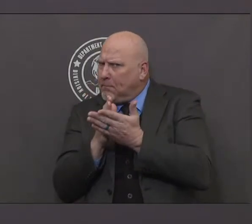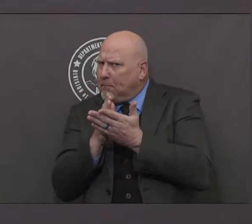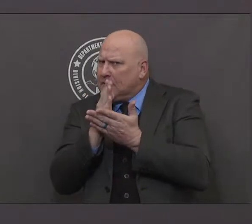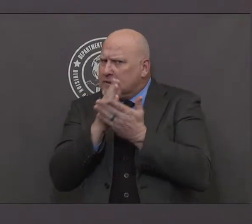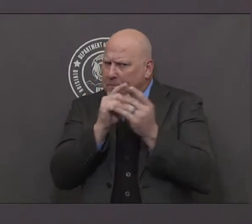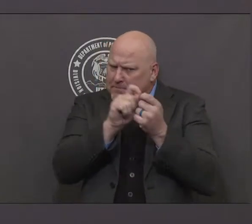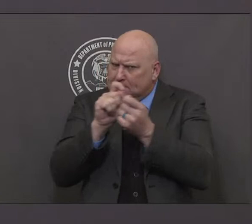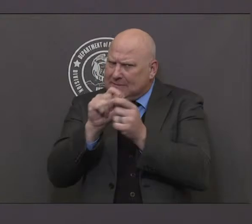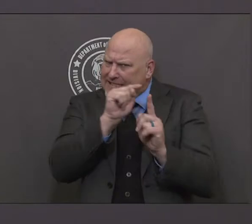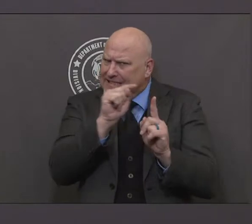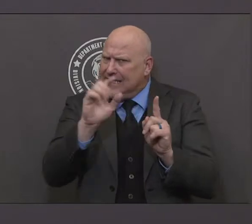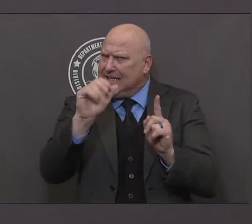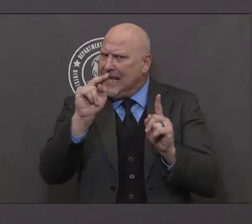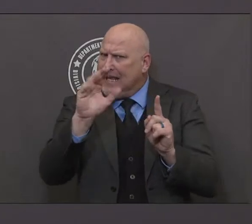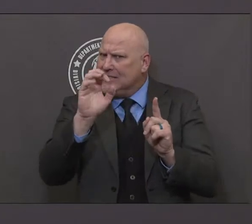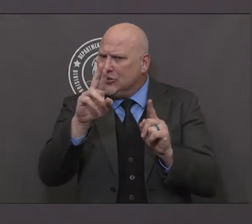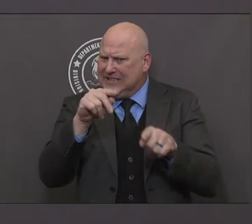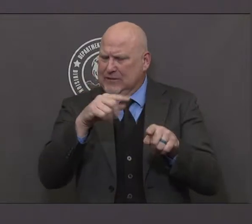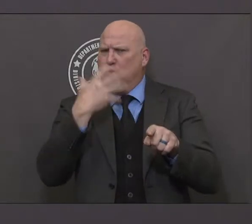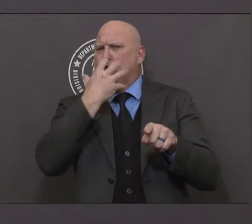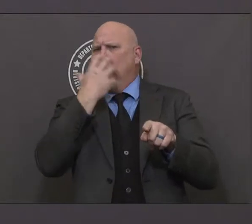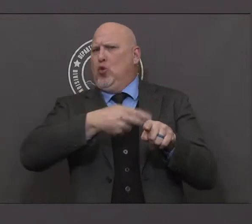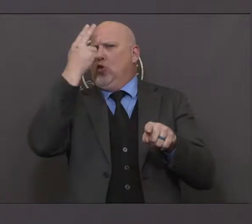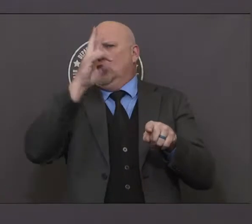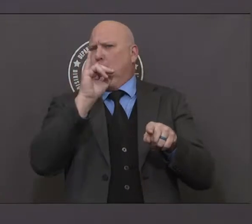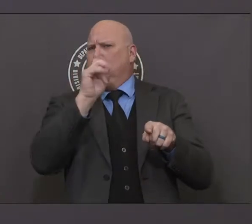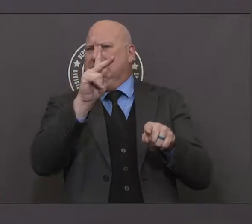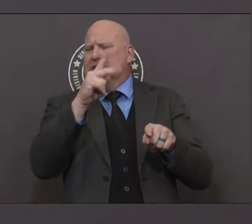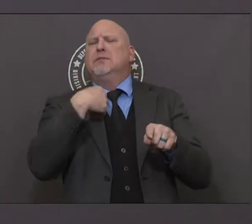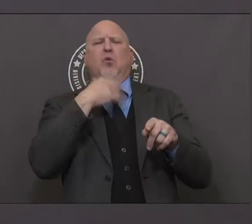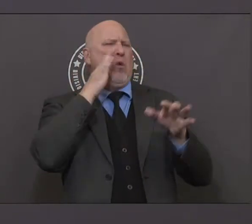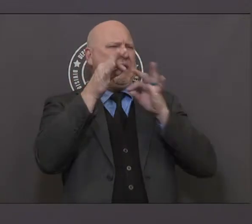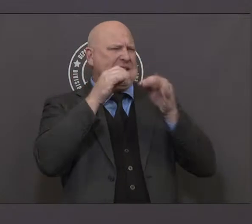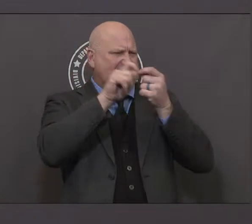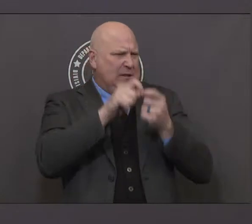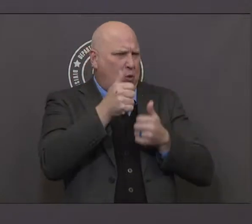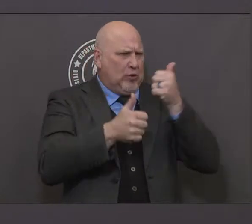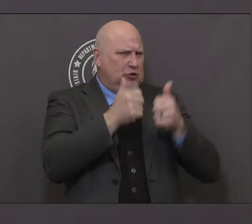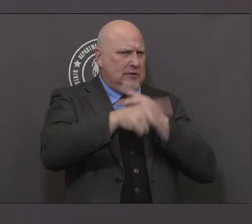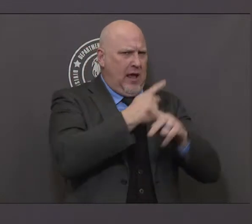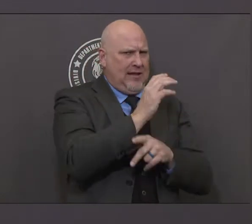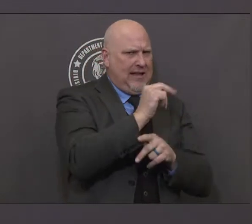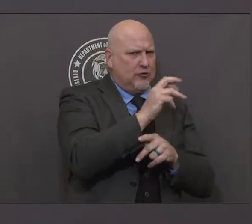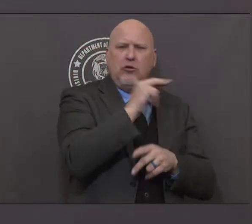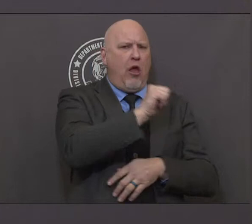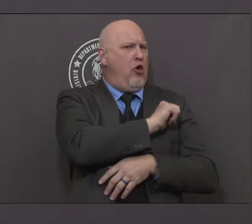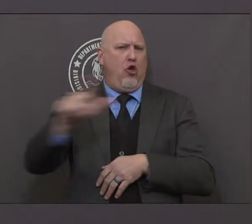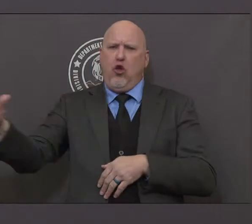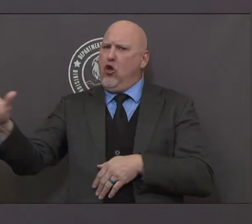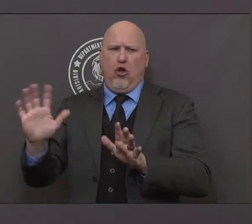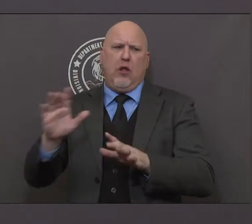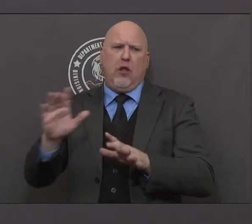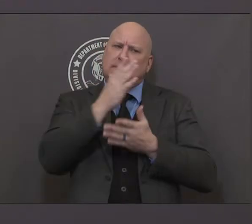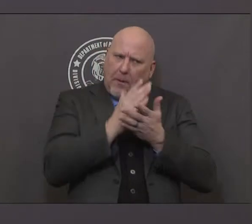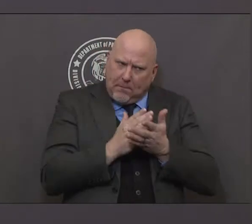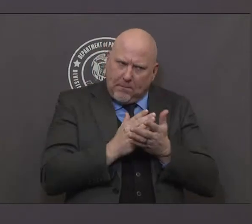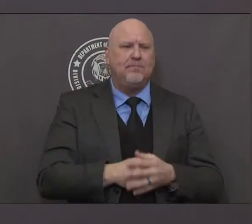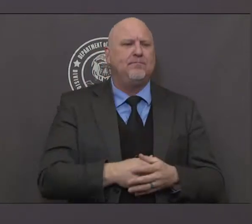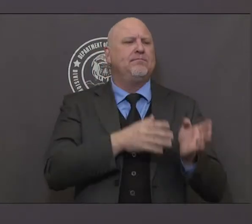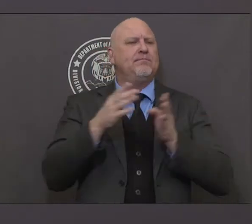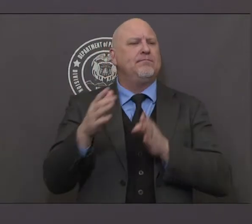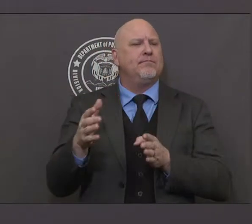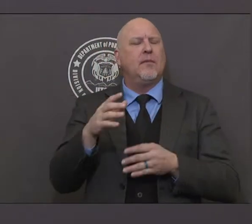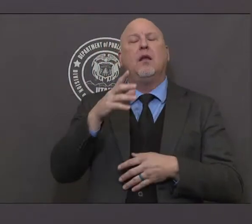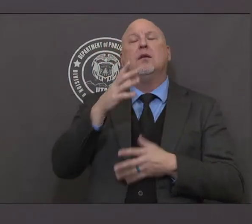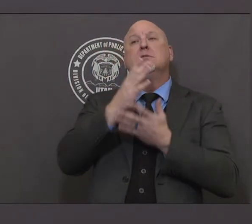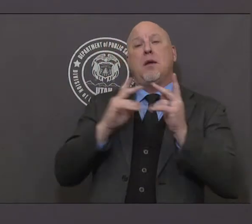we will get that information. Those in an immunocompromised state with a weakened immune system from blood, bone marrow, or